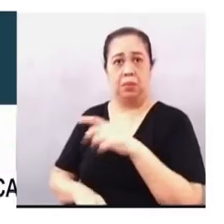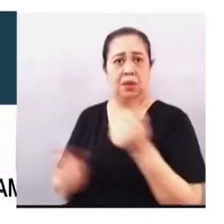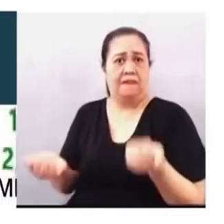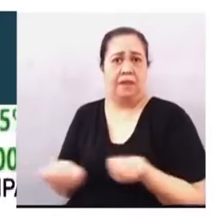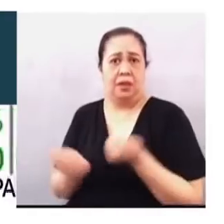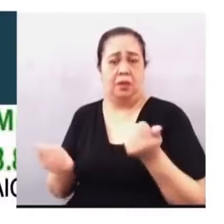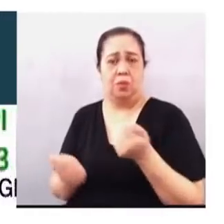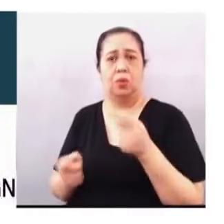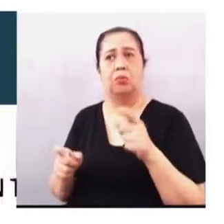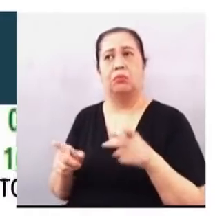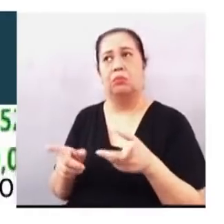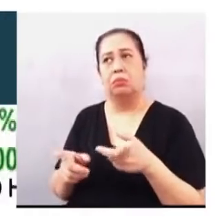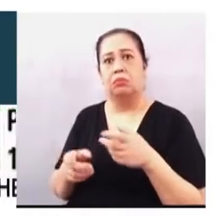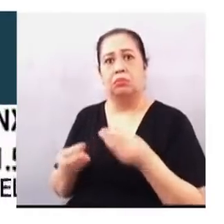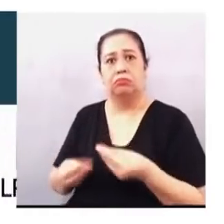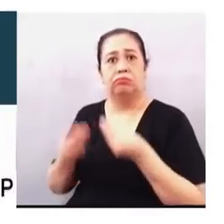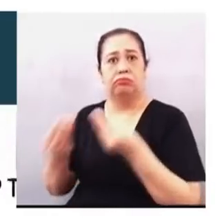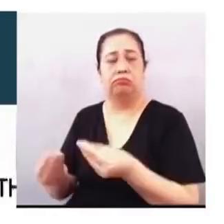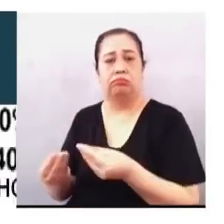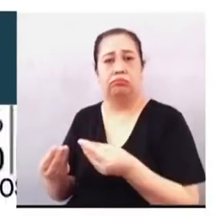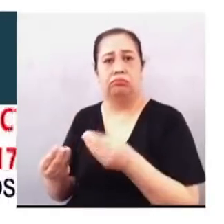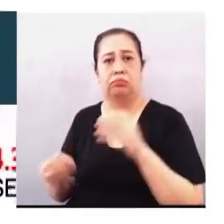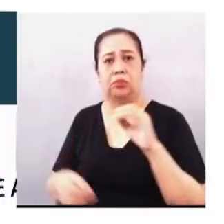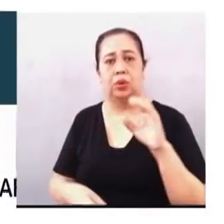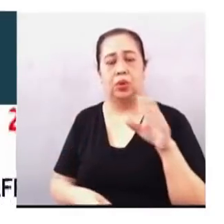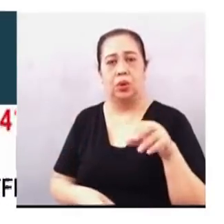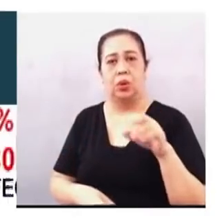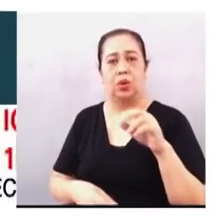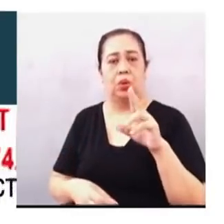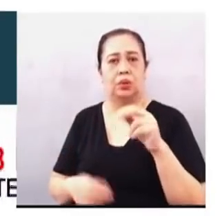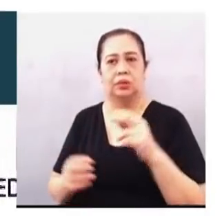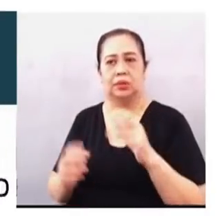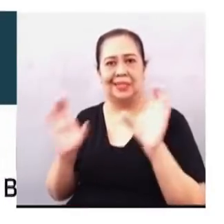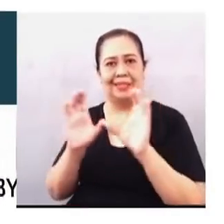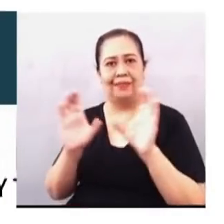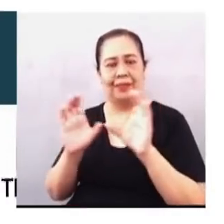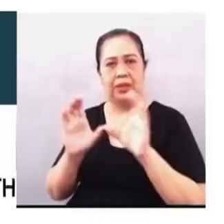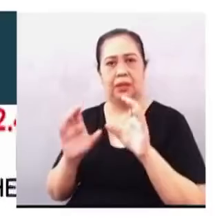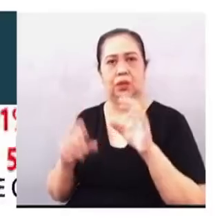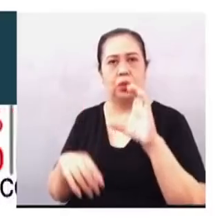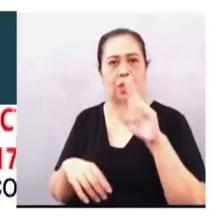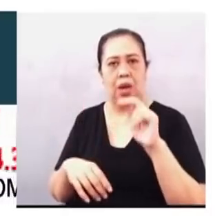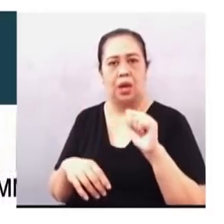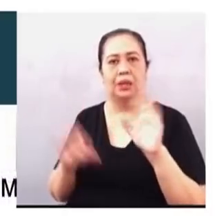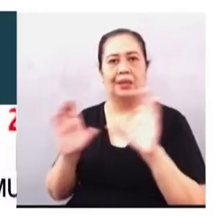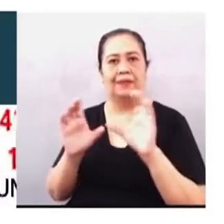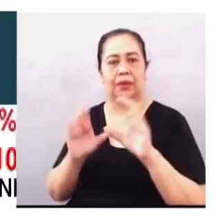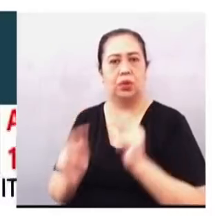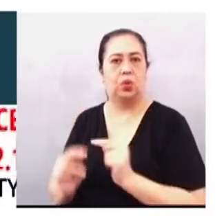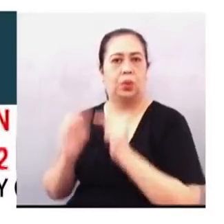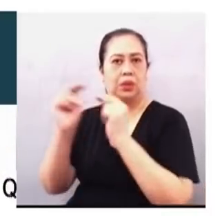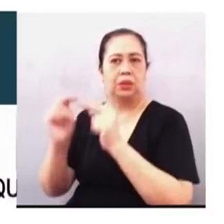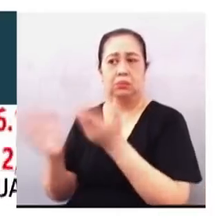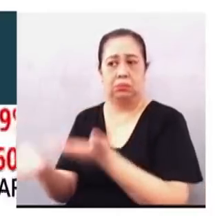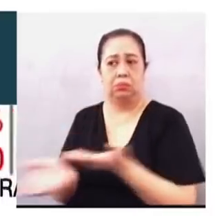be issued with the CUNA, Certificate of Nomination and Acceptance. And magpaila siya na si Uso niya